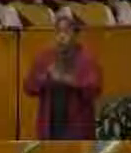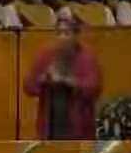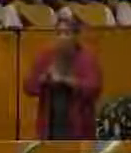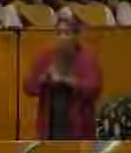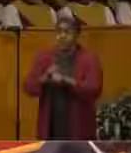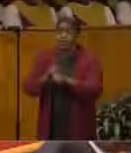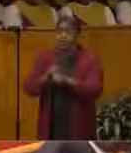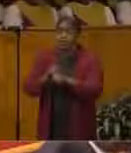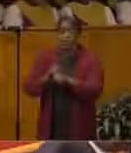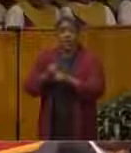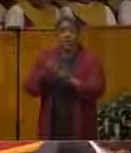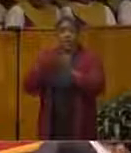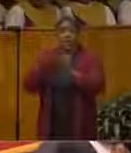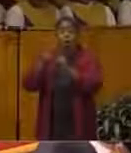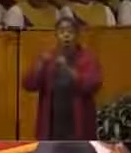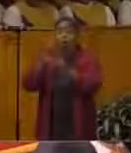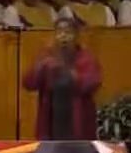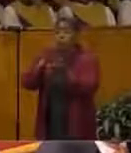to?